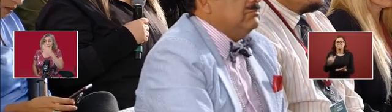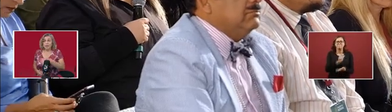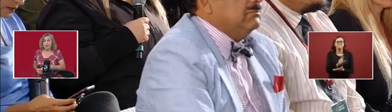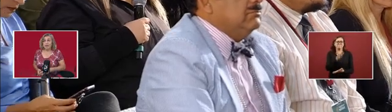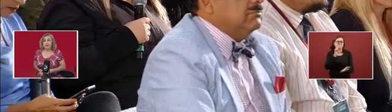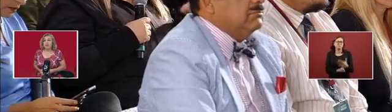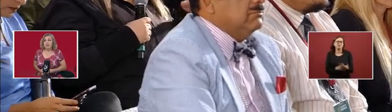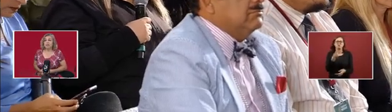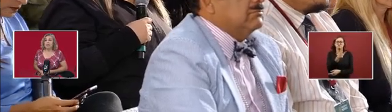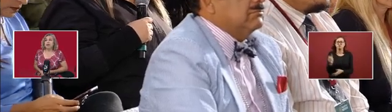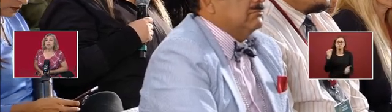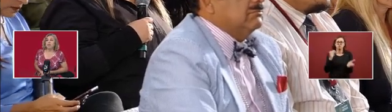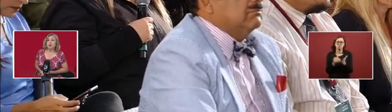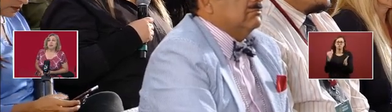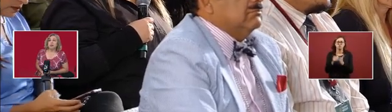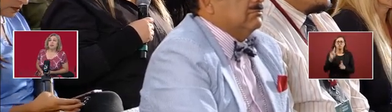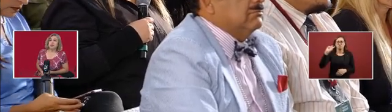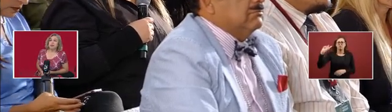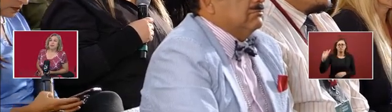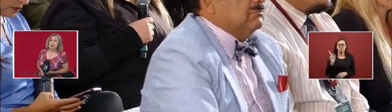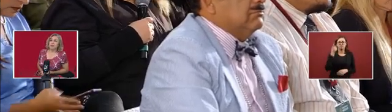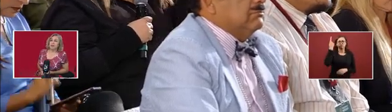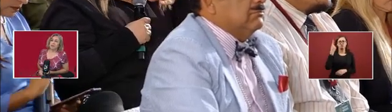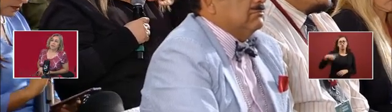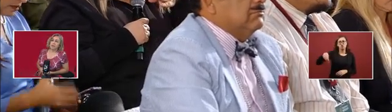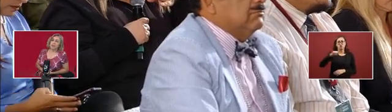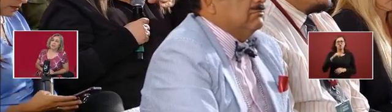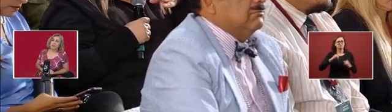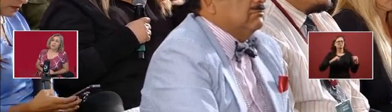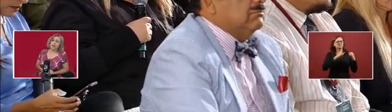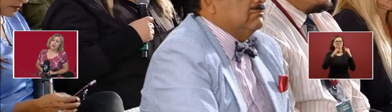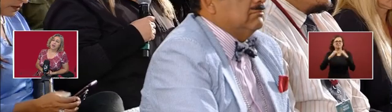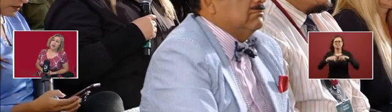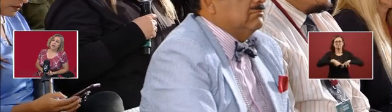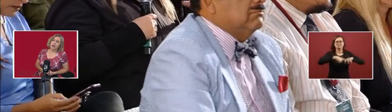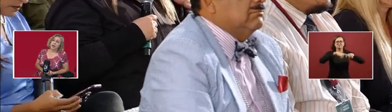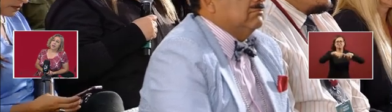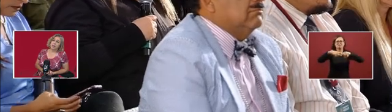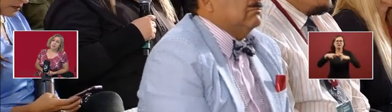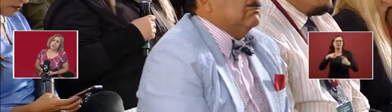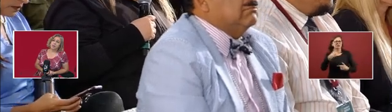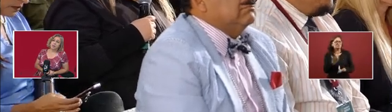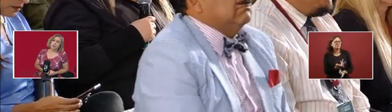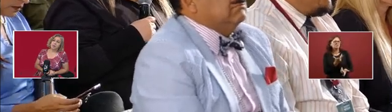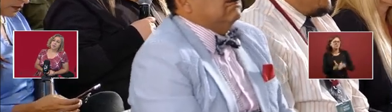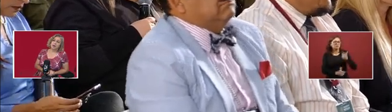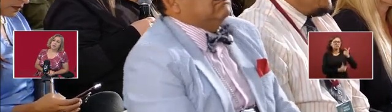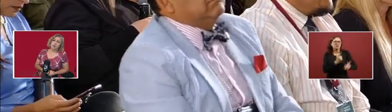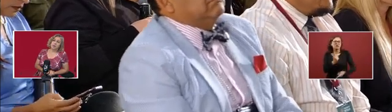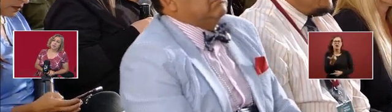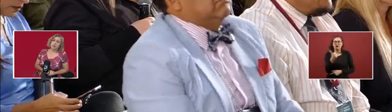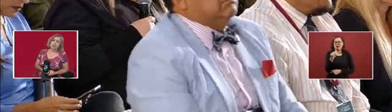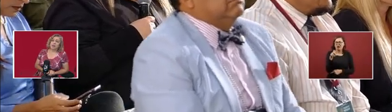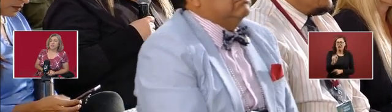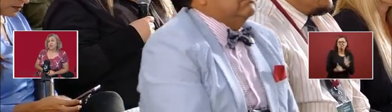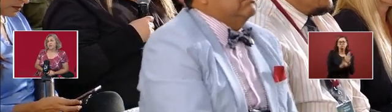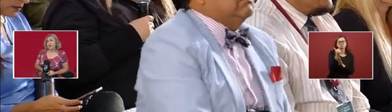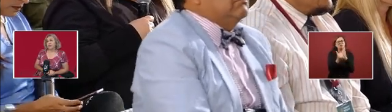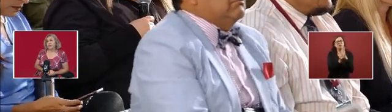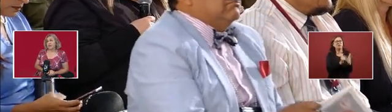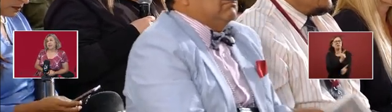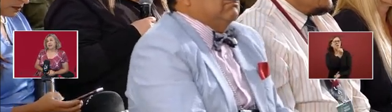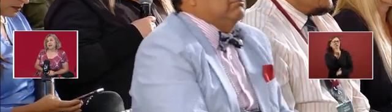and de la pensión?" from your Ya me pension? dice, "Sí, And they say yes. sí, sí, ya me llegó hasta en Or las they say, yeah, we've gotten lugares